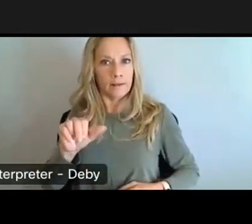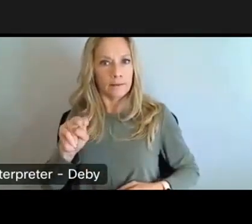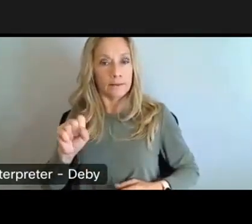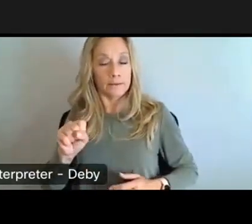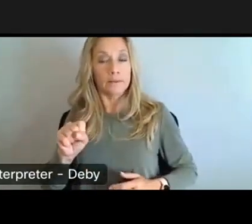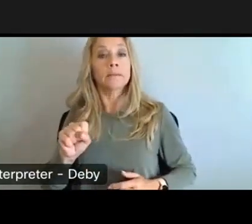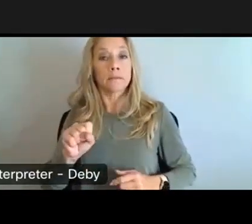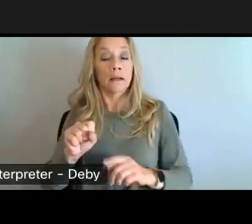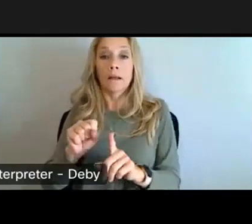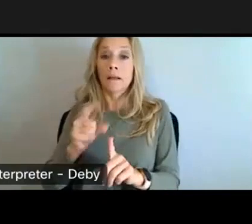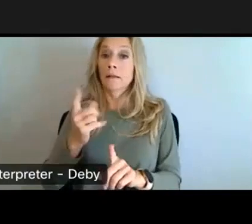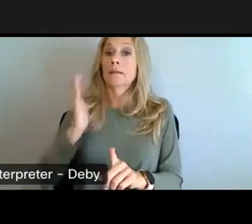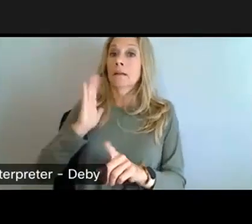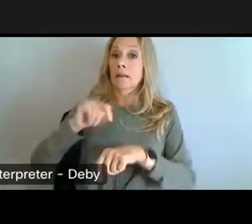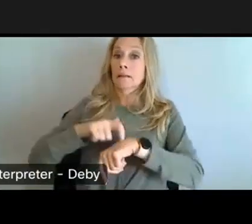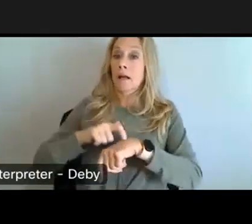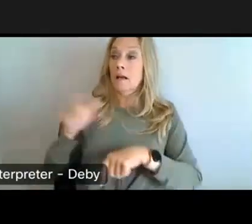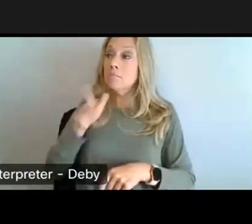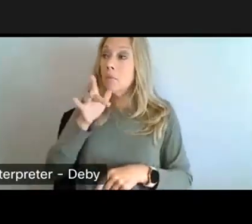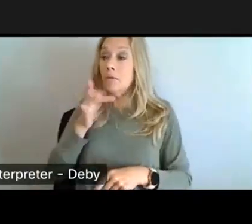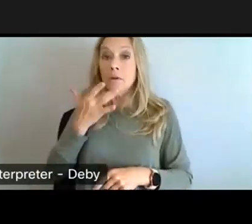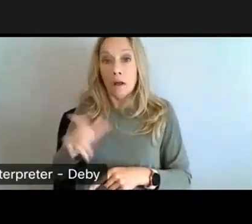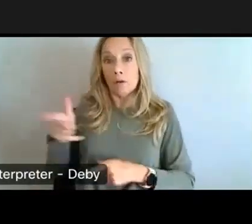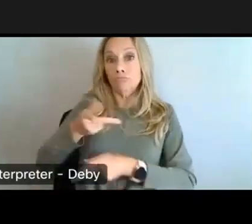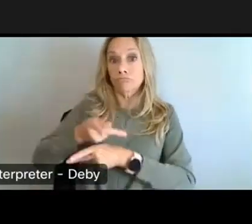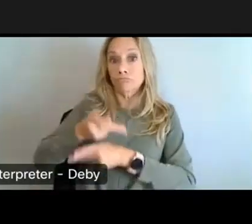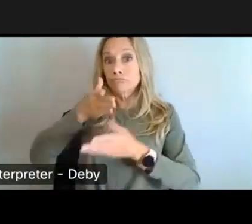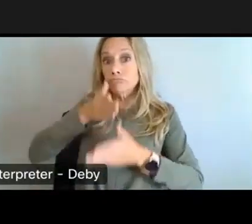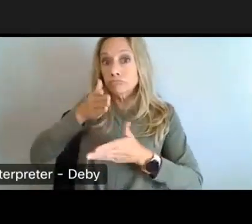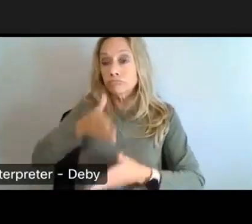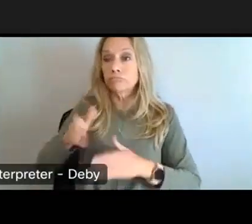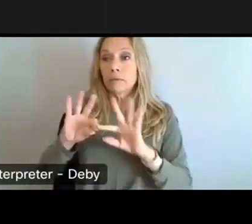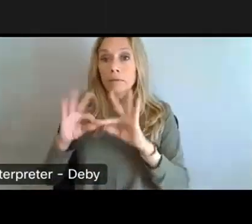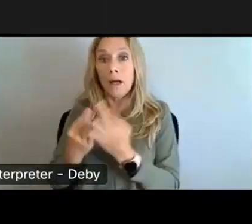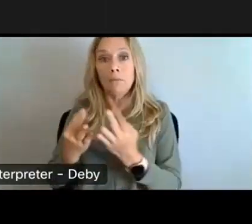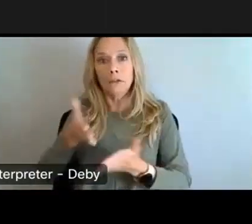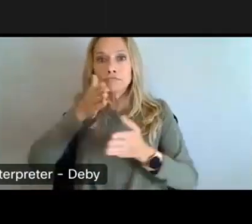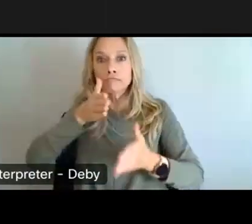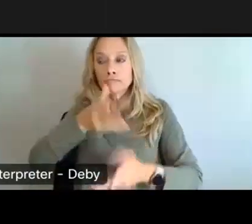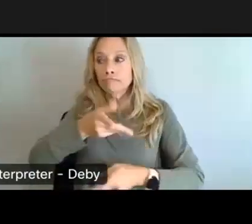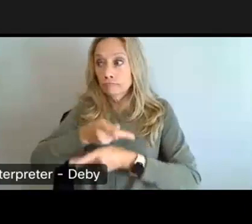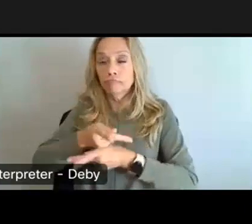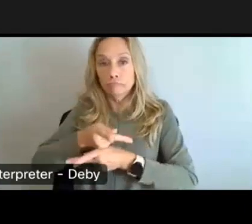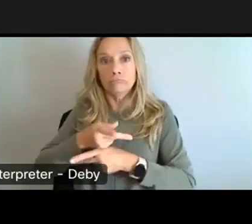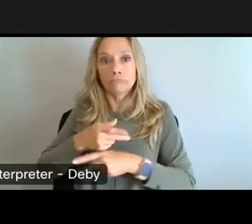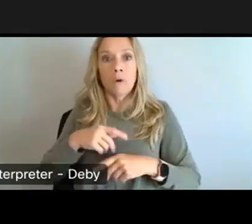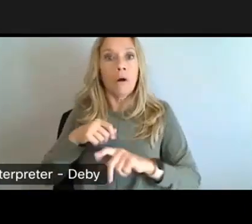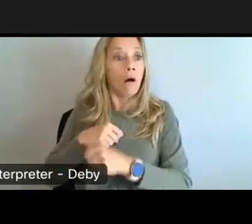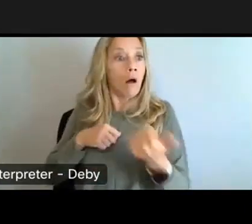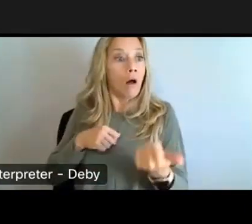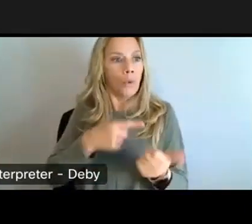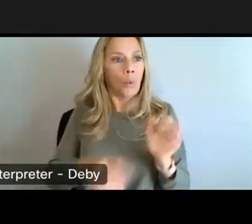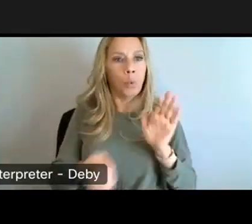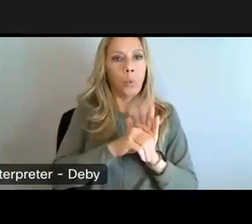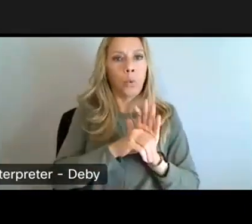caregiver, was, you know, these family members or friends would come take care of our wounded and have zero support, no health care,